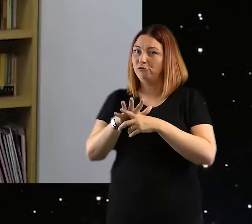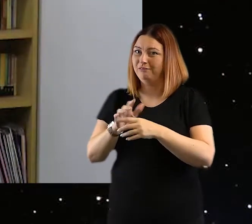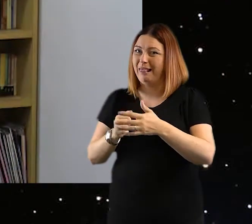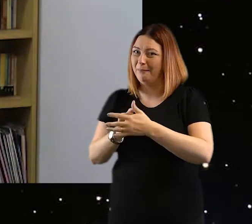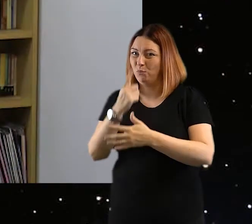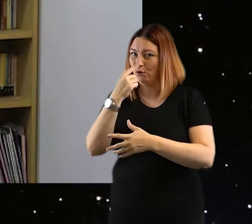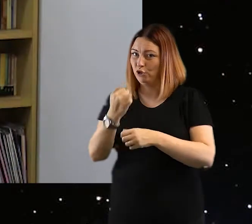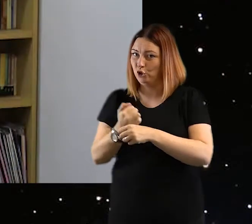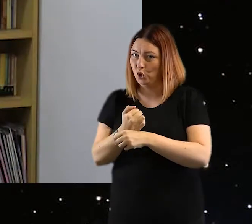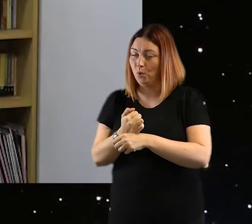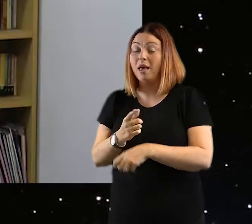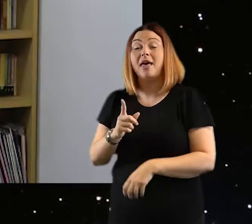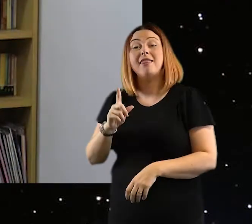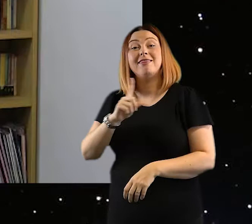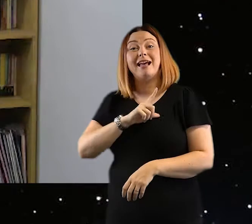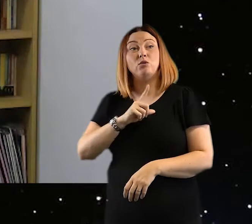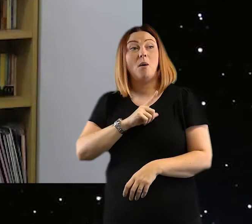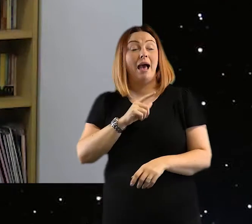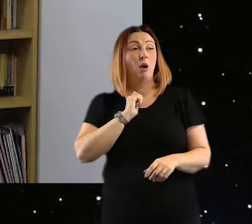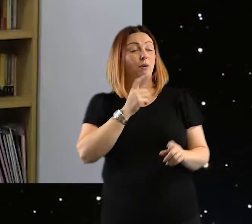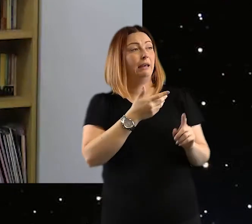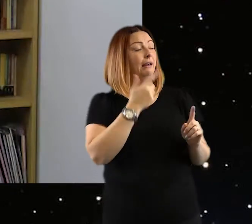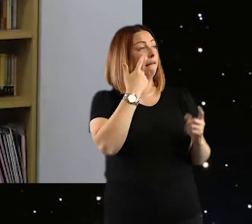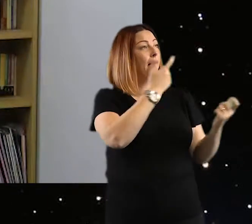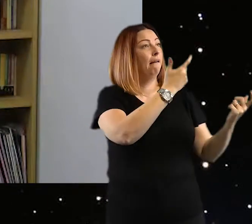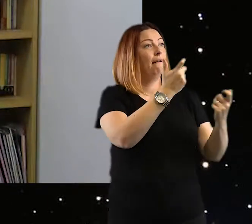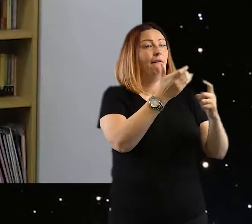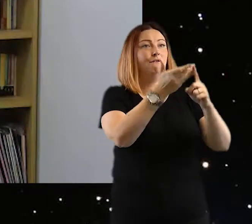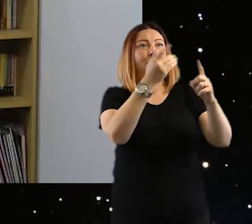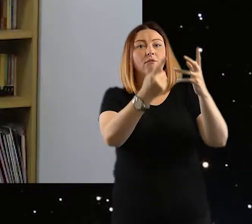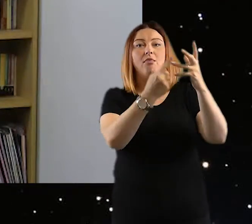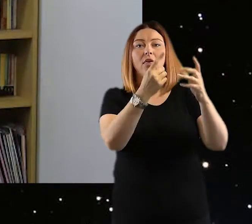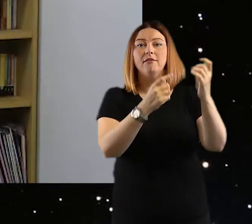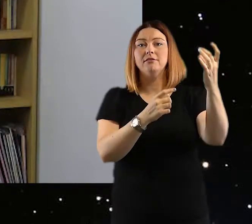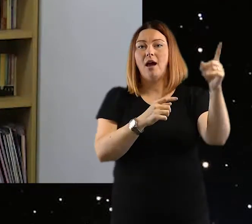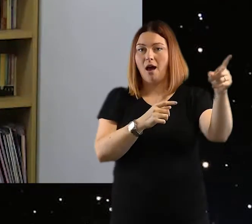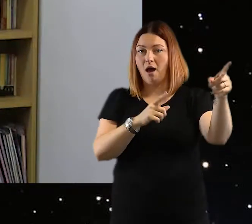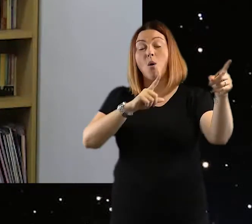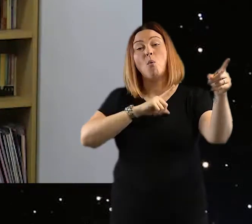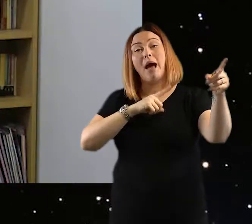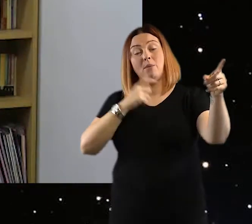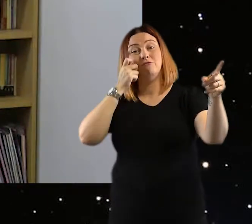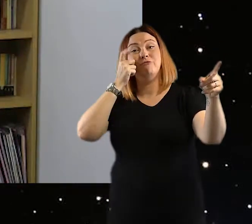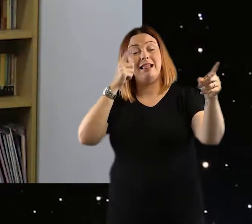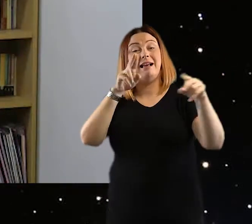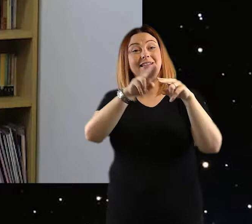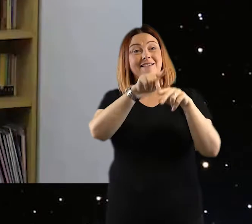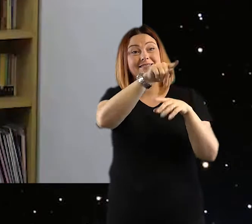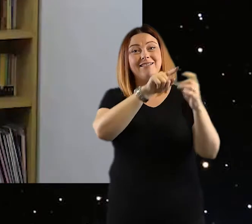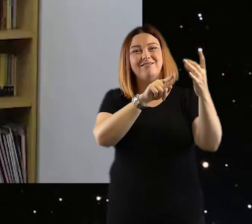do. So this then gets back to why this particular star was targeted. So it was realised that if you actually target a